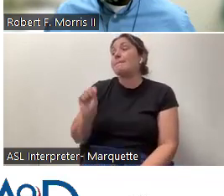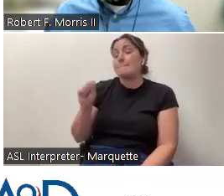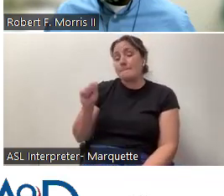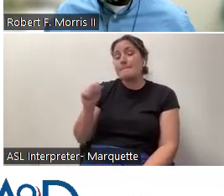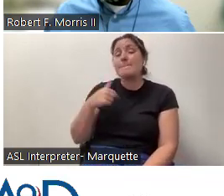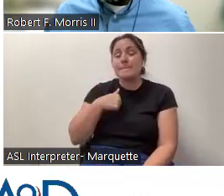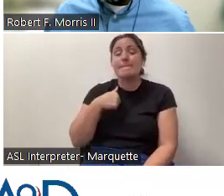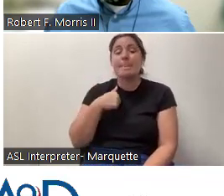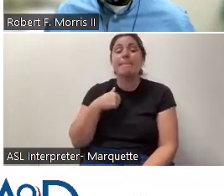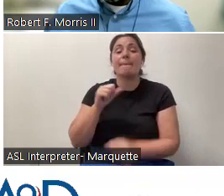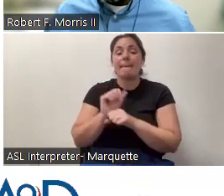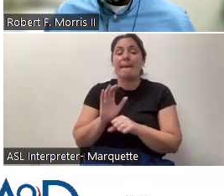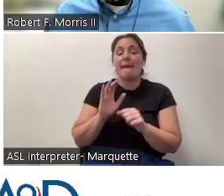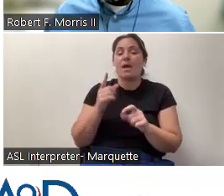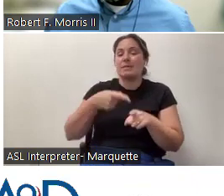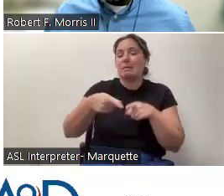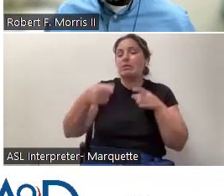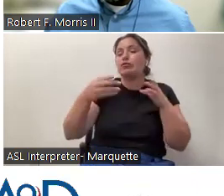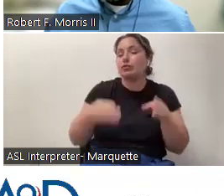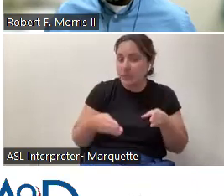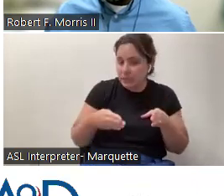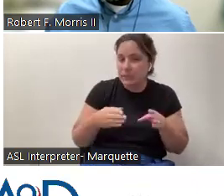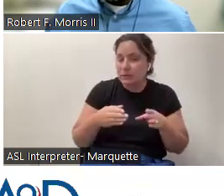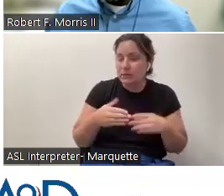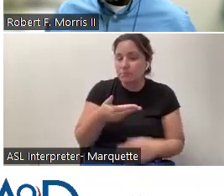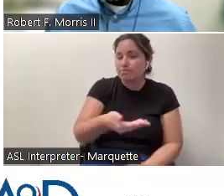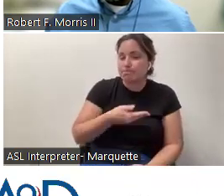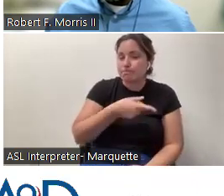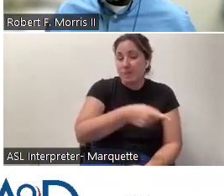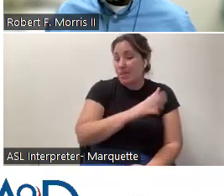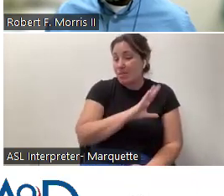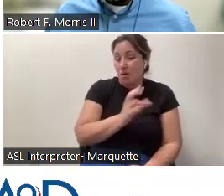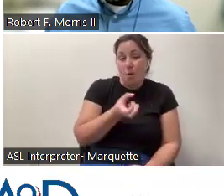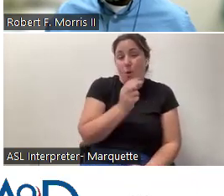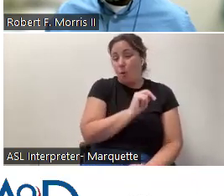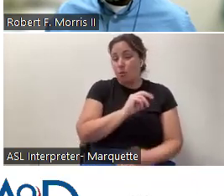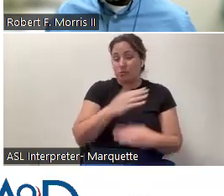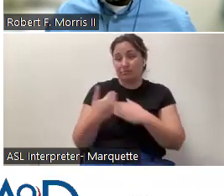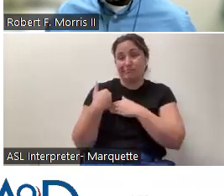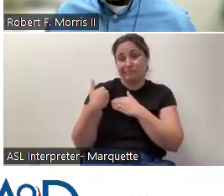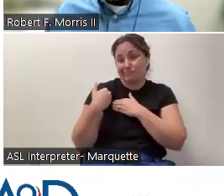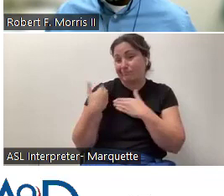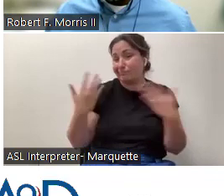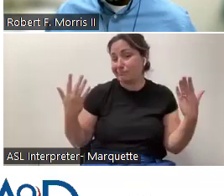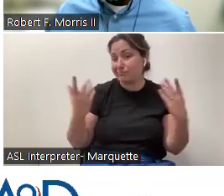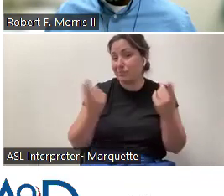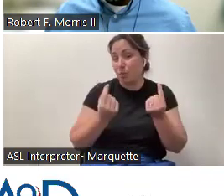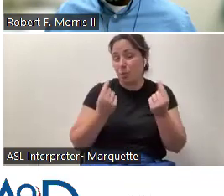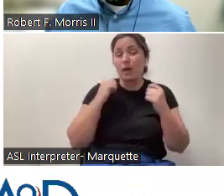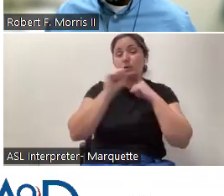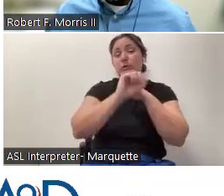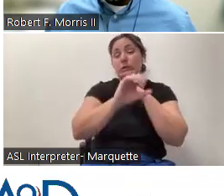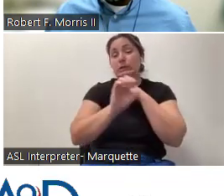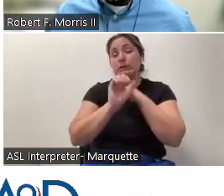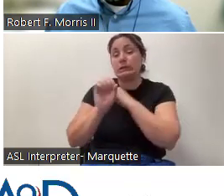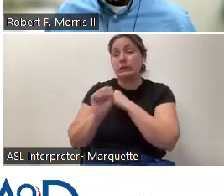a community outreach specialist his whole job is to promote our services to individuals in the community.